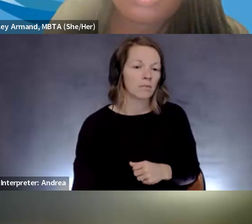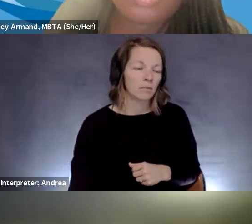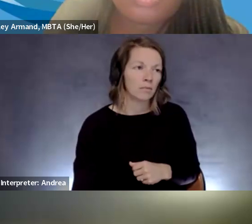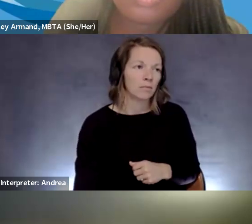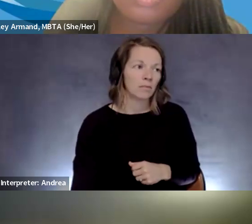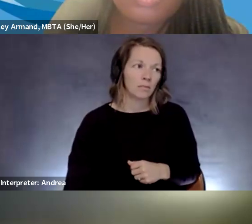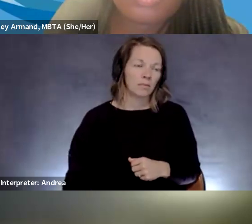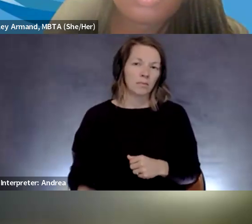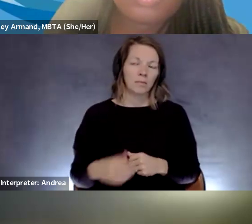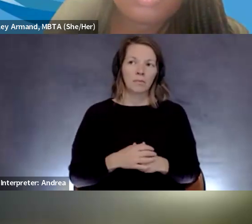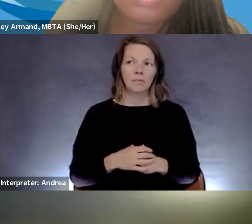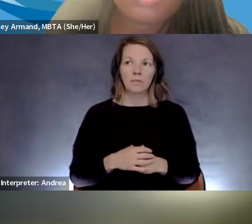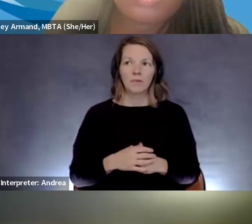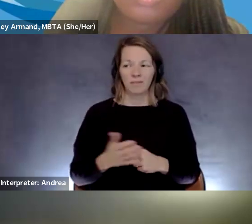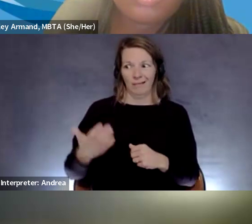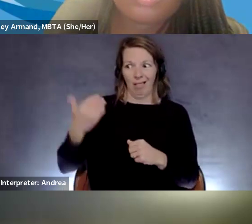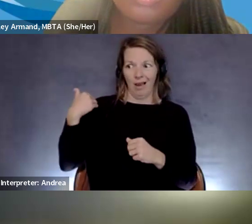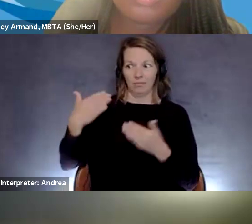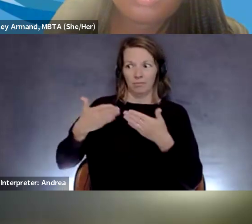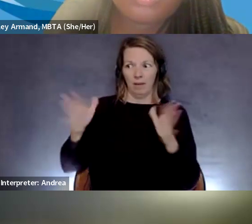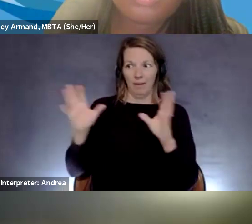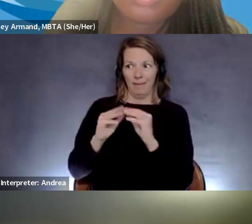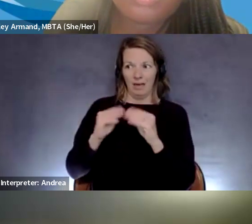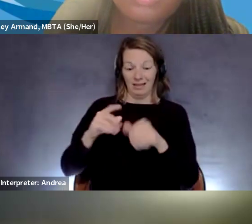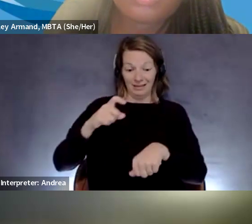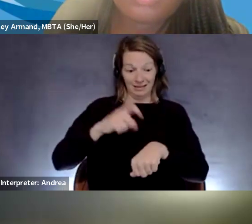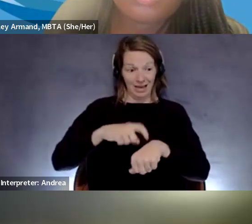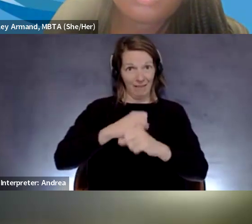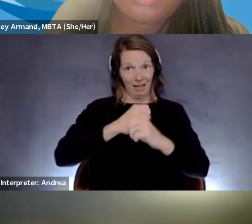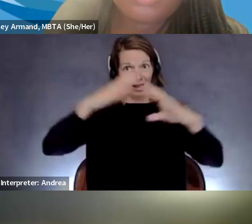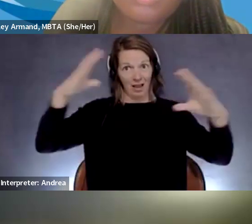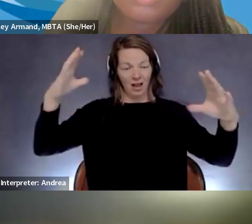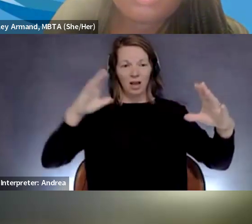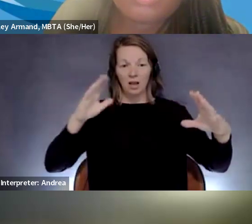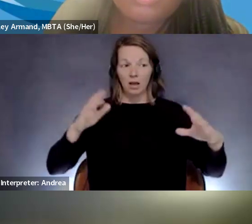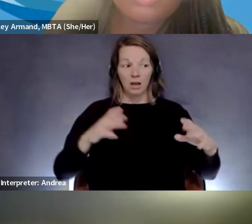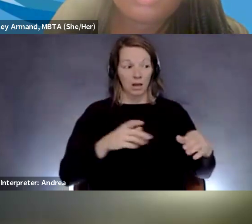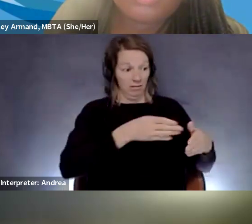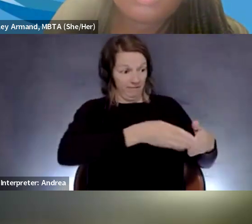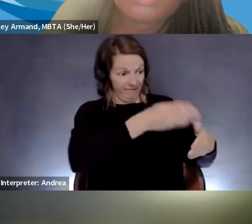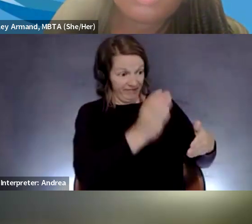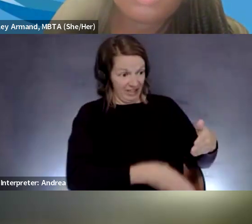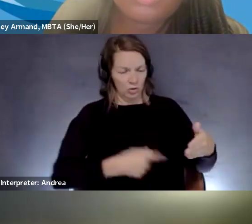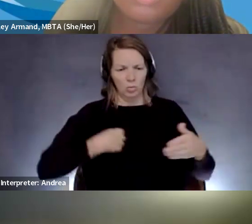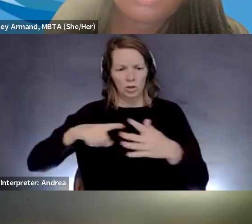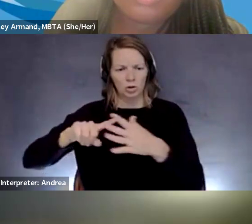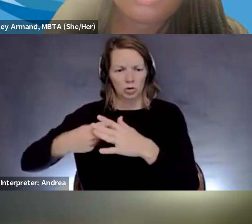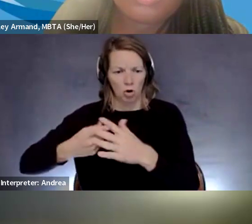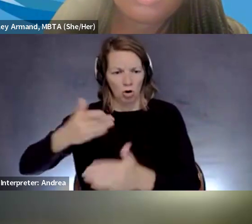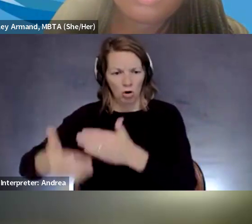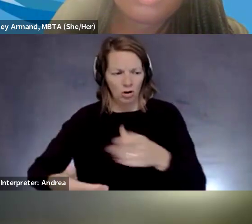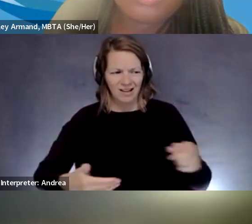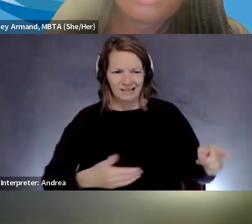what I saw in MassDOT's last public meeting, I think we were hoping they were done before we started construction. It sounds like their schedule may be slipping a little bit, so